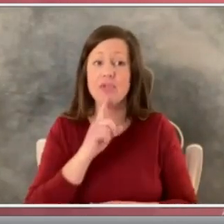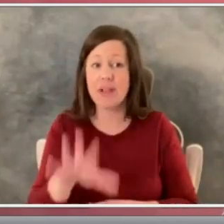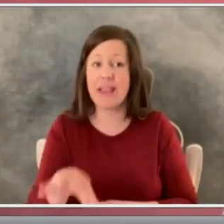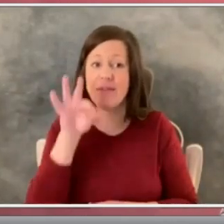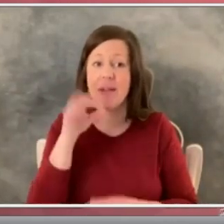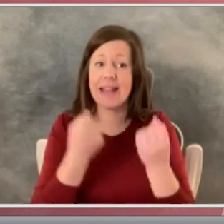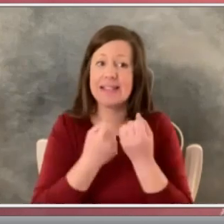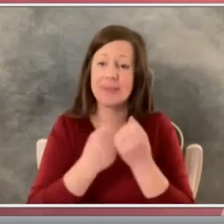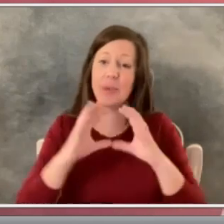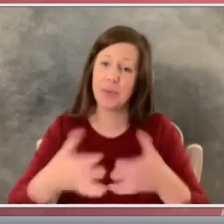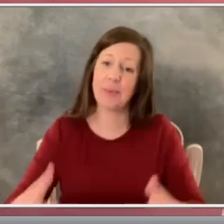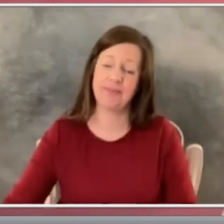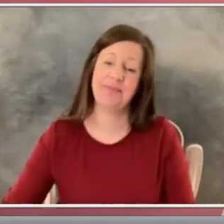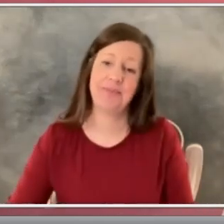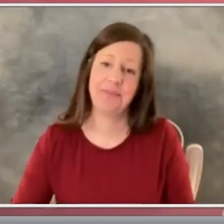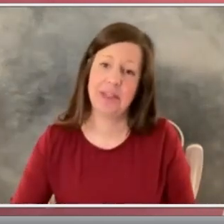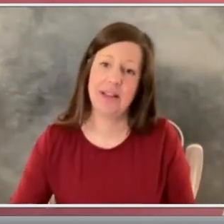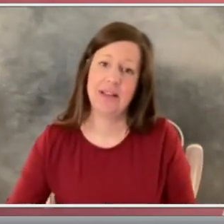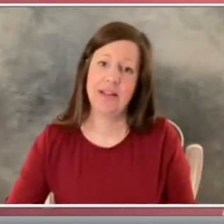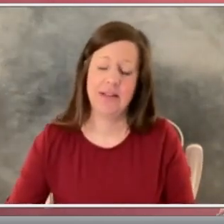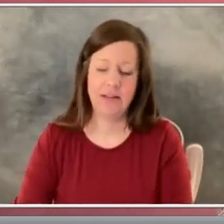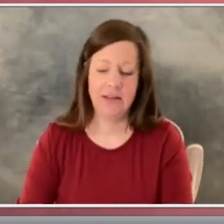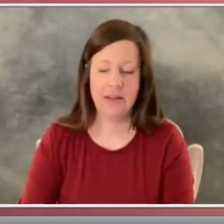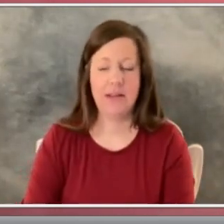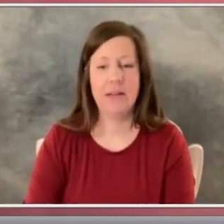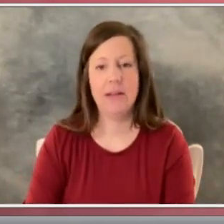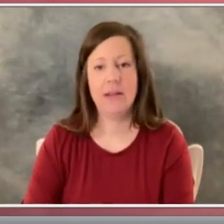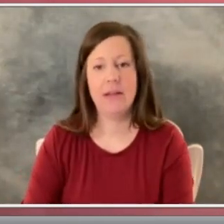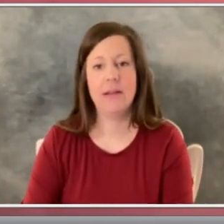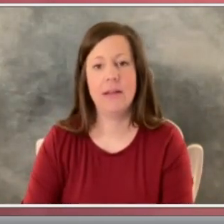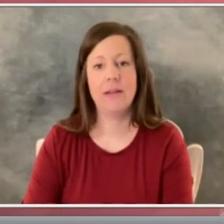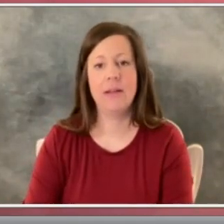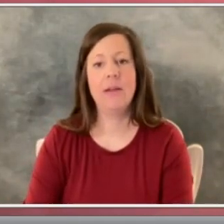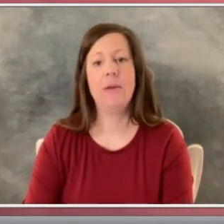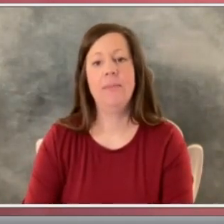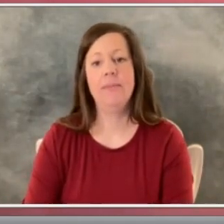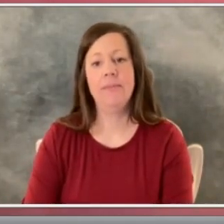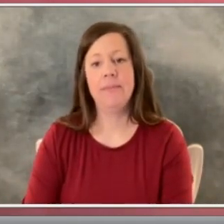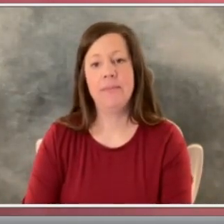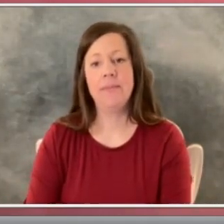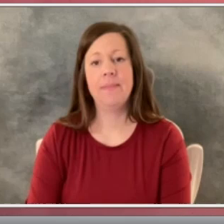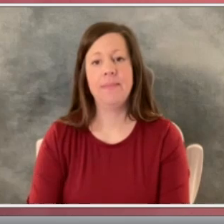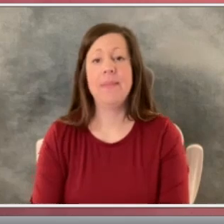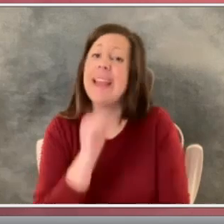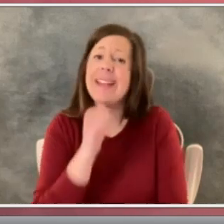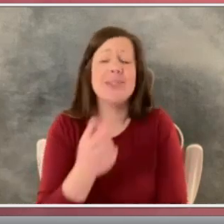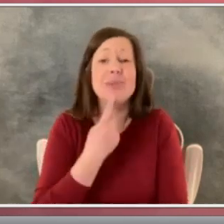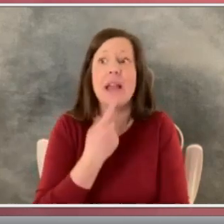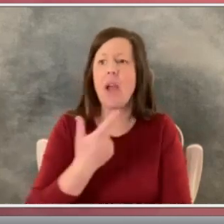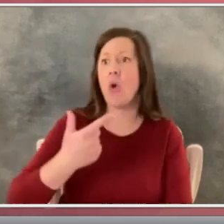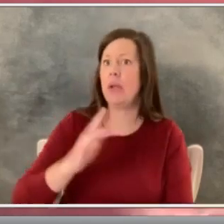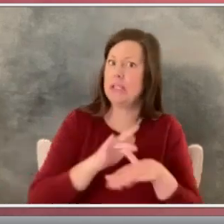in that support group. And not to block yourself by saying it's too early, or right. I'm doing fine, because again, it's not about